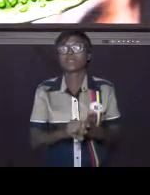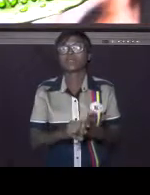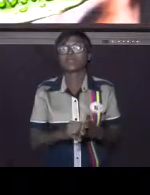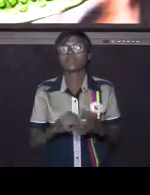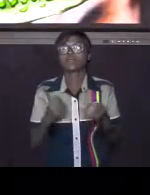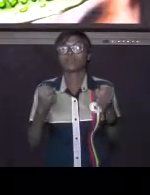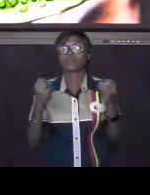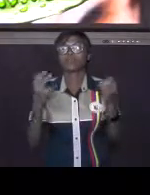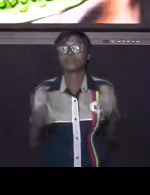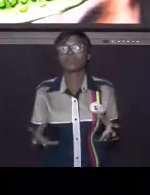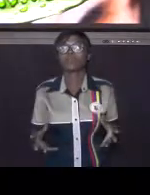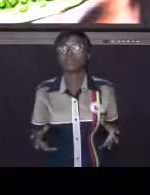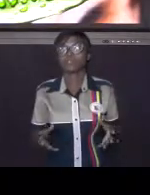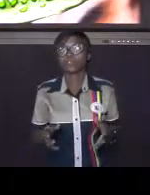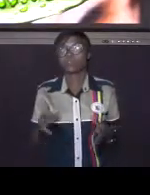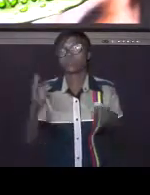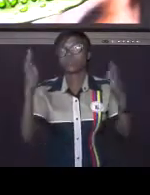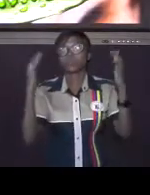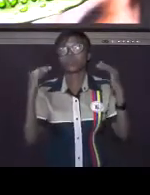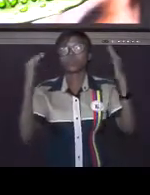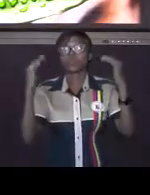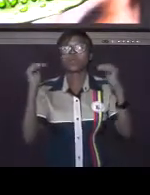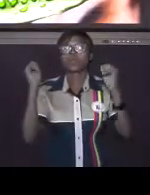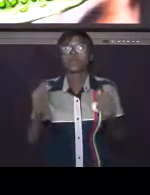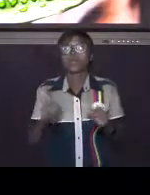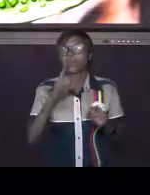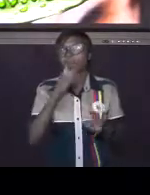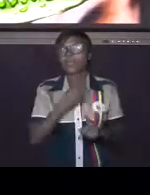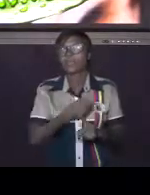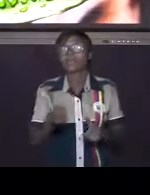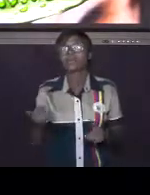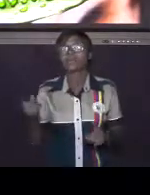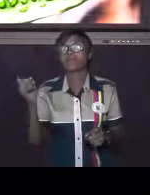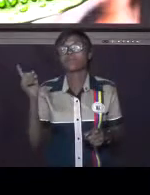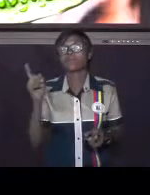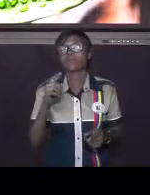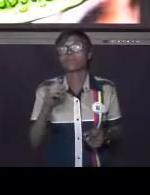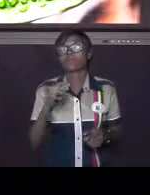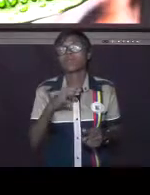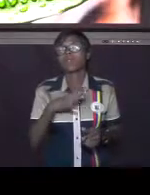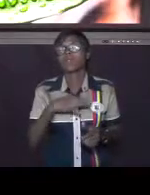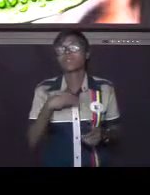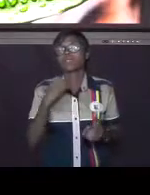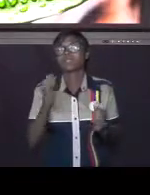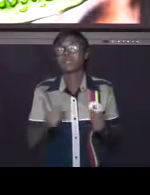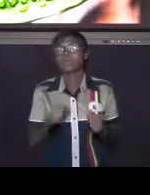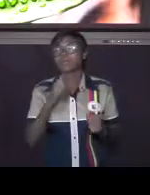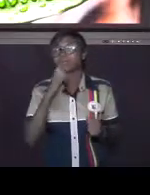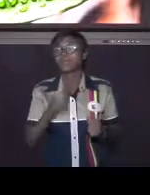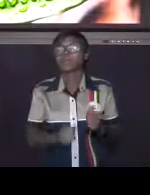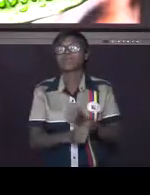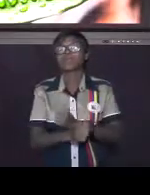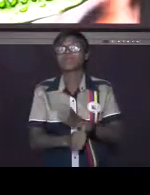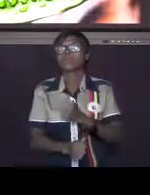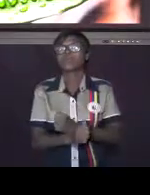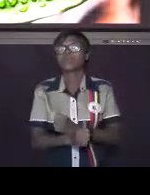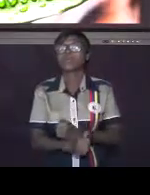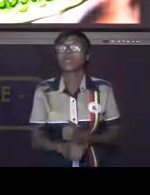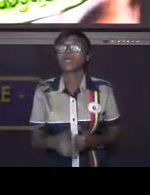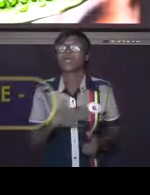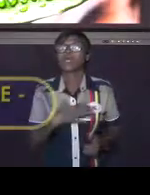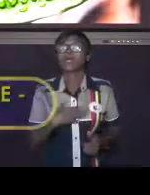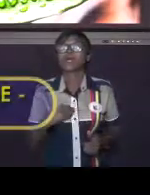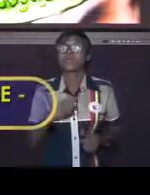much rainfall could be harmful, and when it's not much, it's also dangerous.